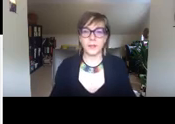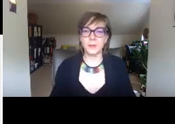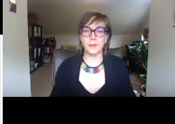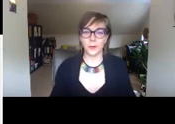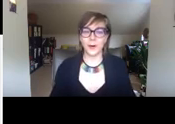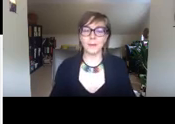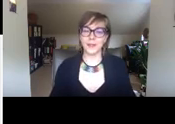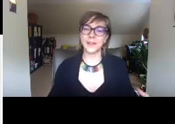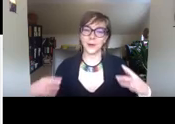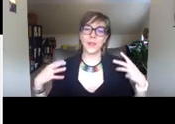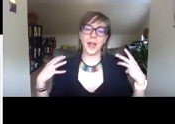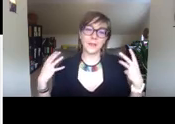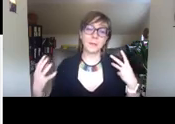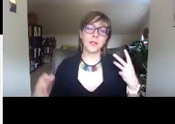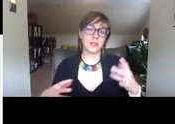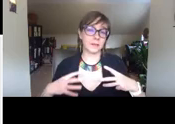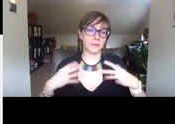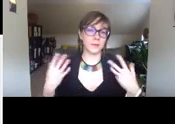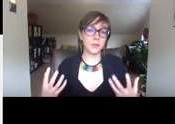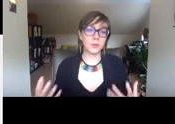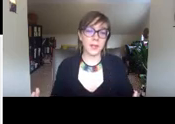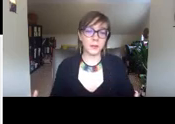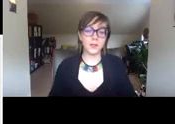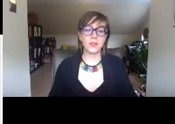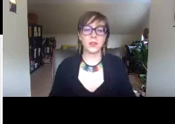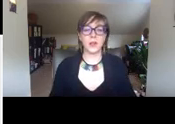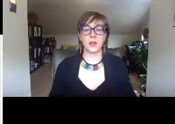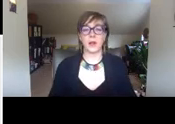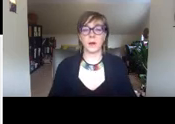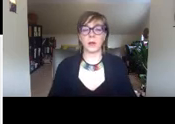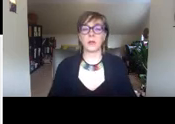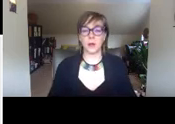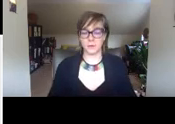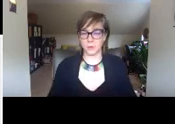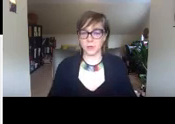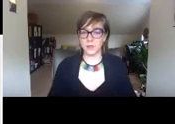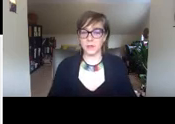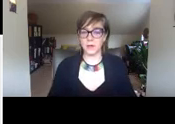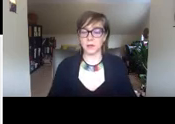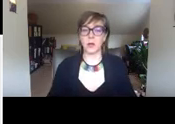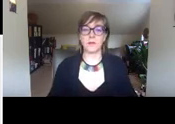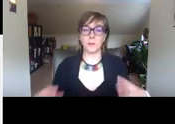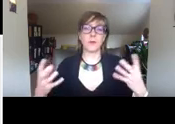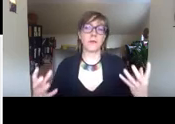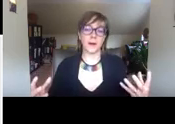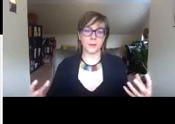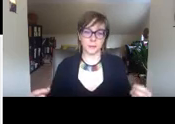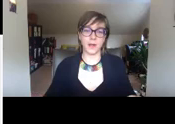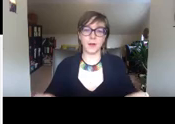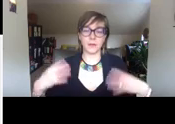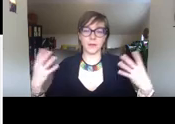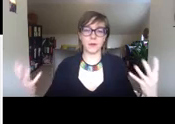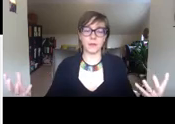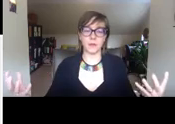never noticed them before. But, I think because it's a visual language, a lot of stories, a lot of profiles,